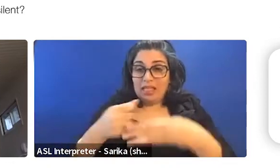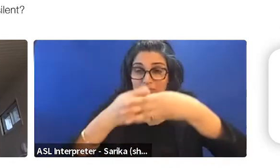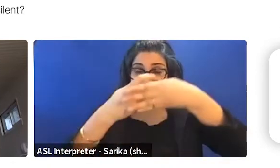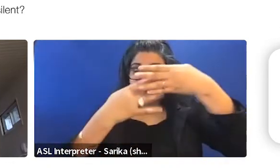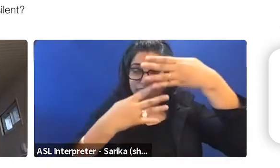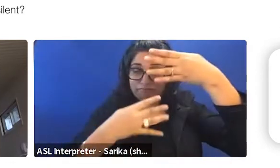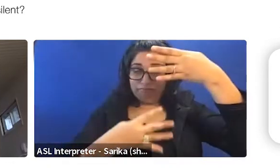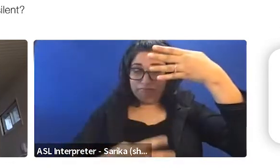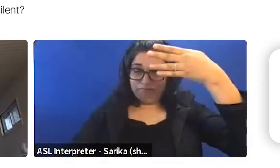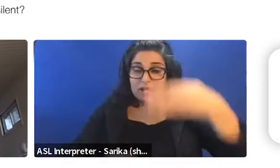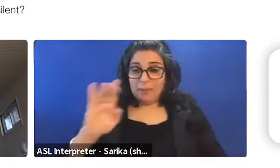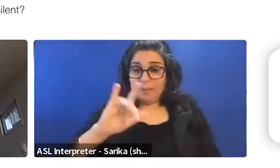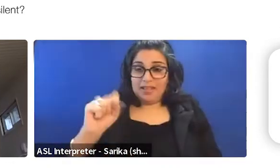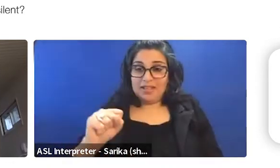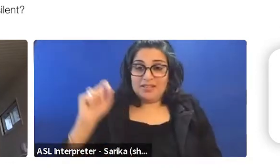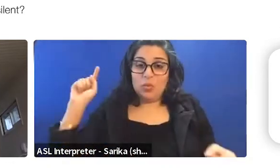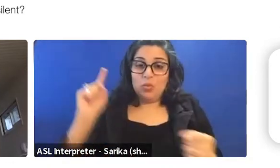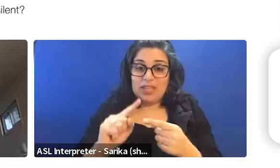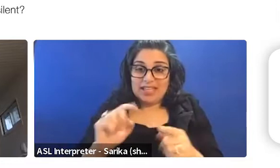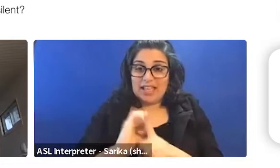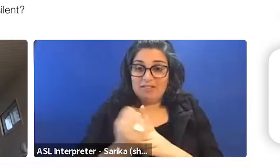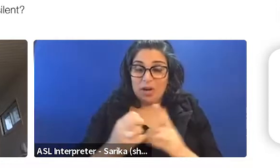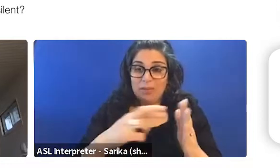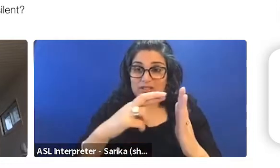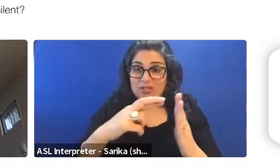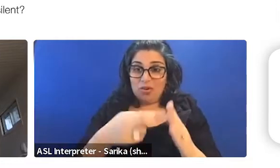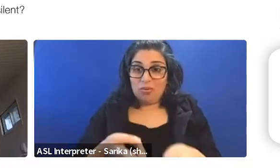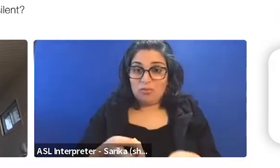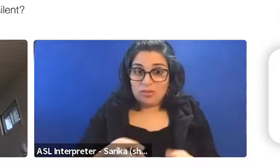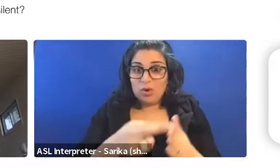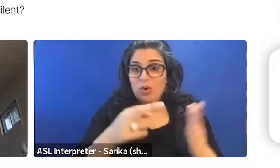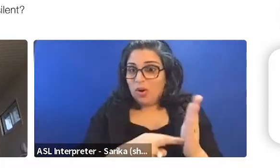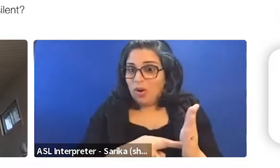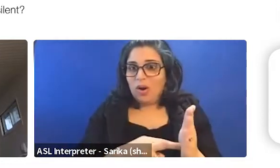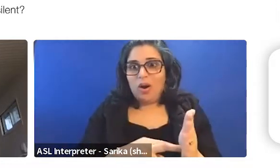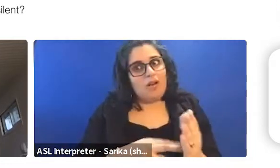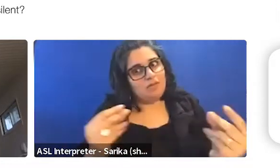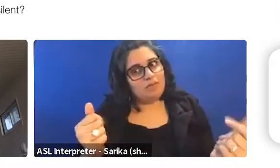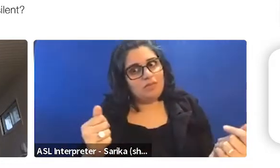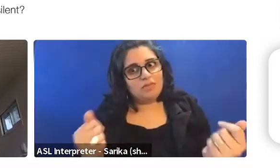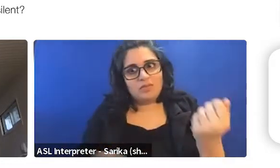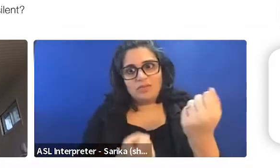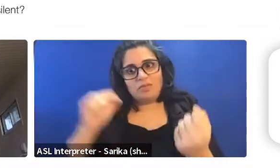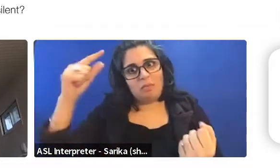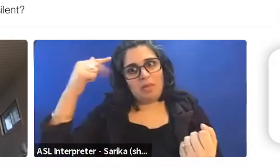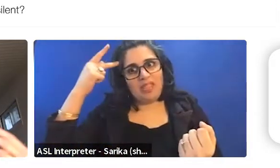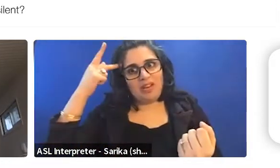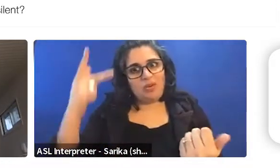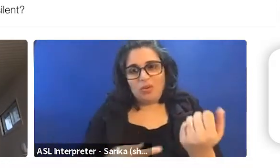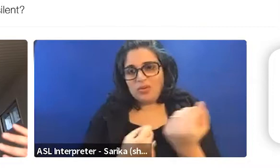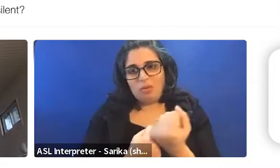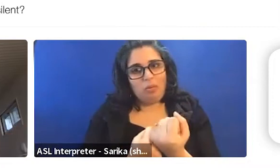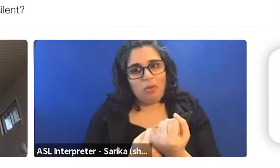weaken all the Brazilian environmental regulations is coming quick. It's got political support. And I think the